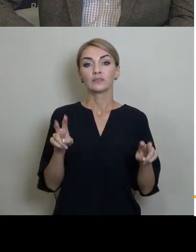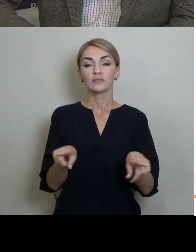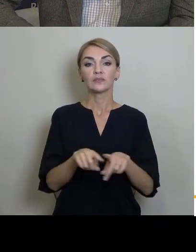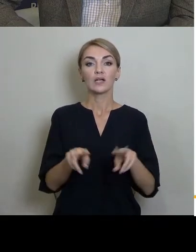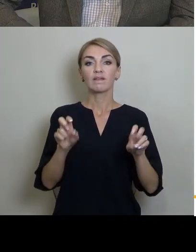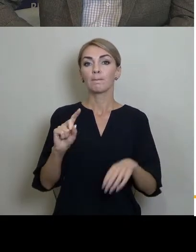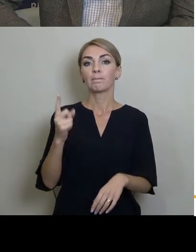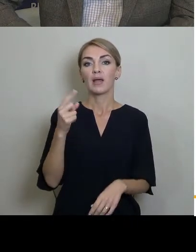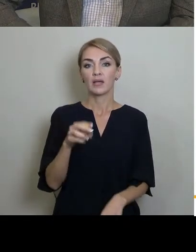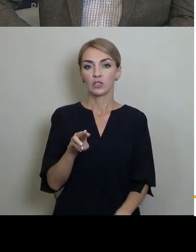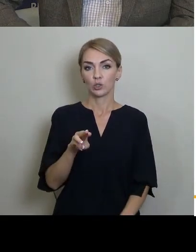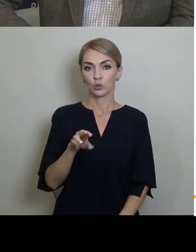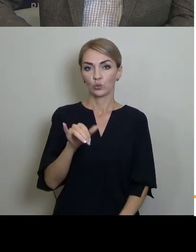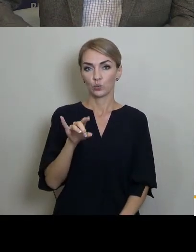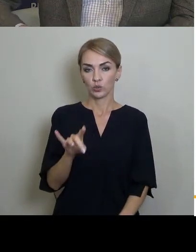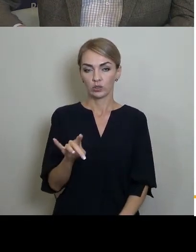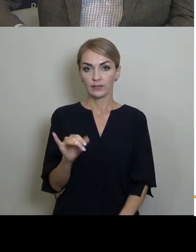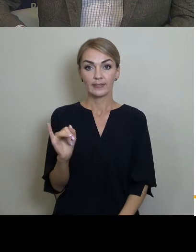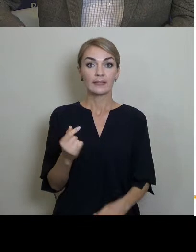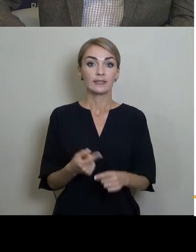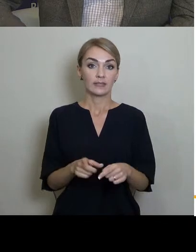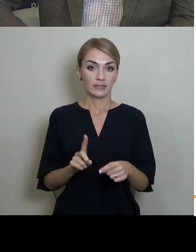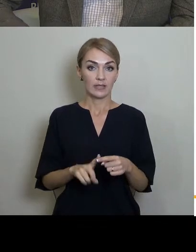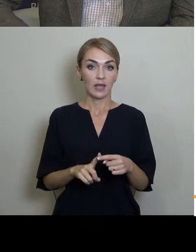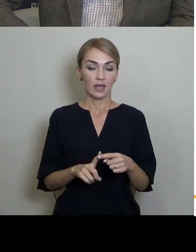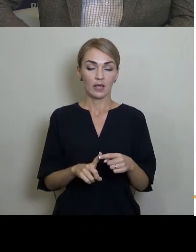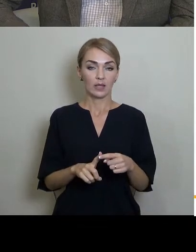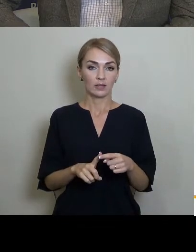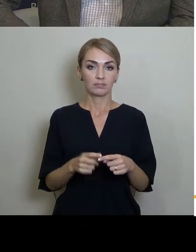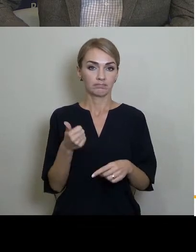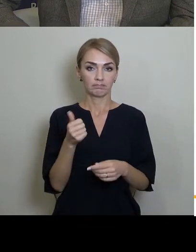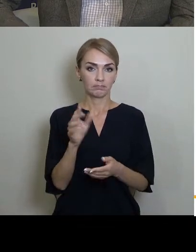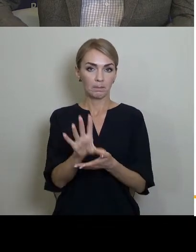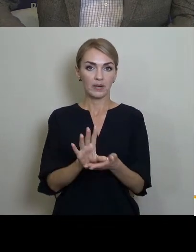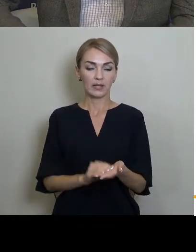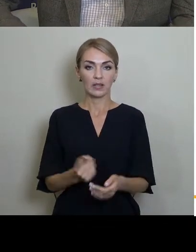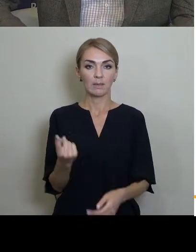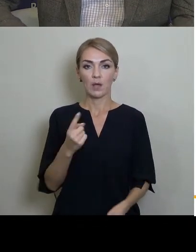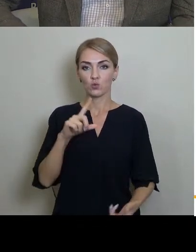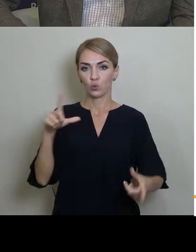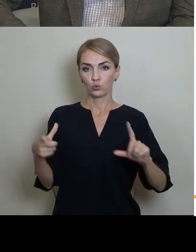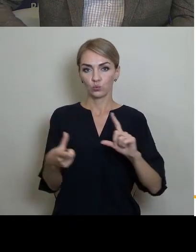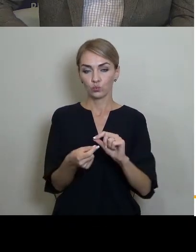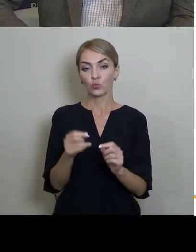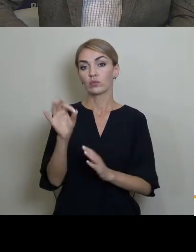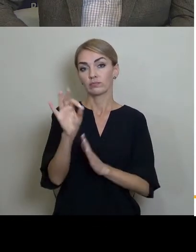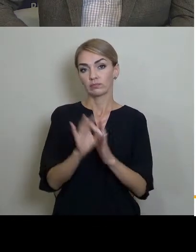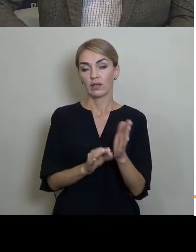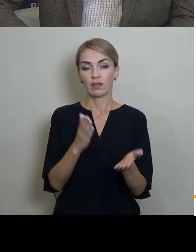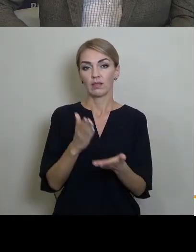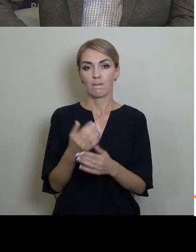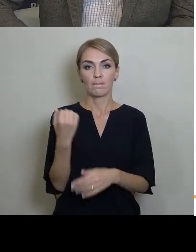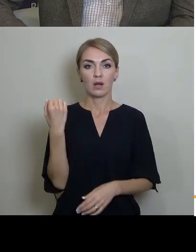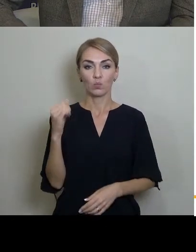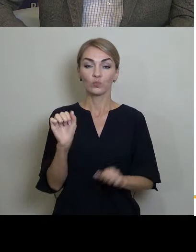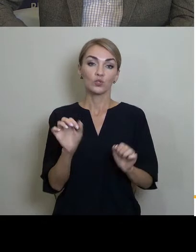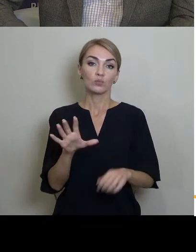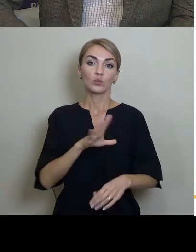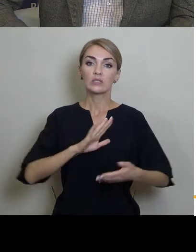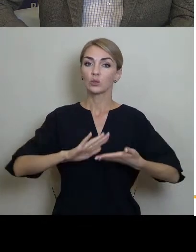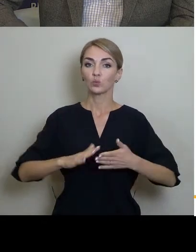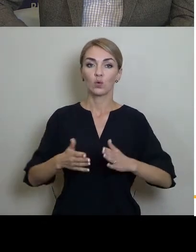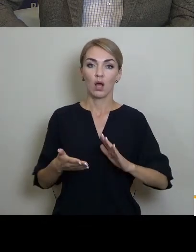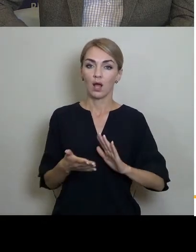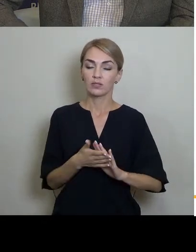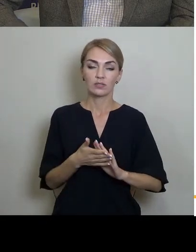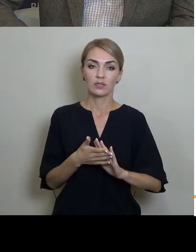people call it the first round. And this is a very successful example of the first round when we